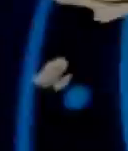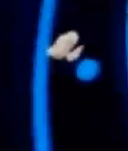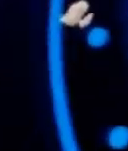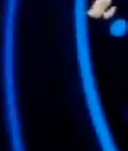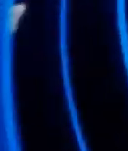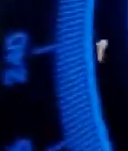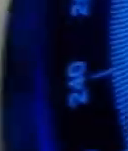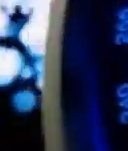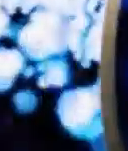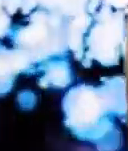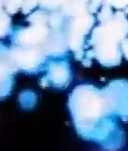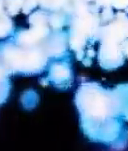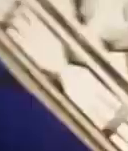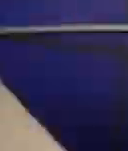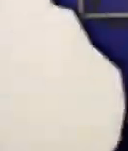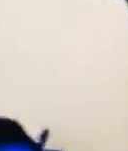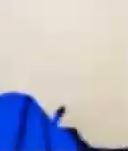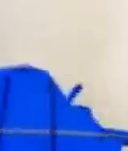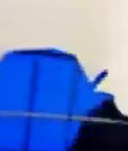hits.